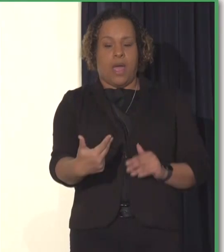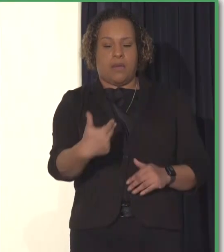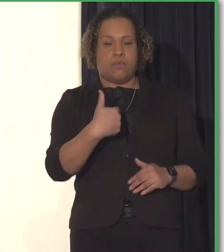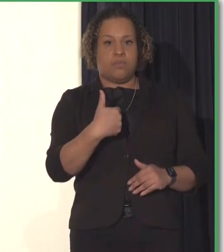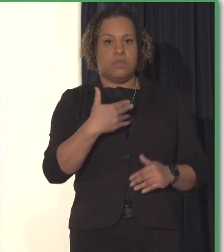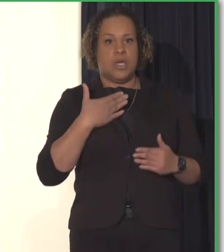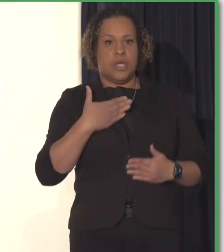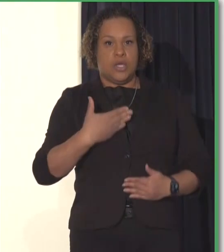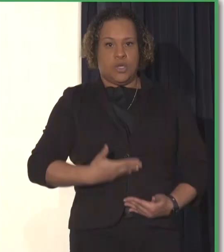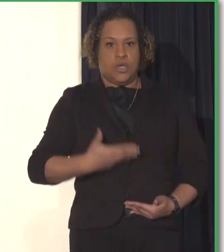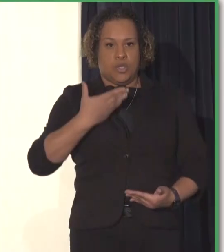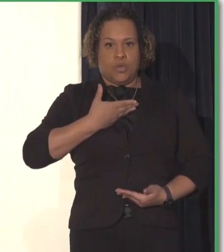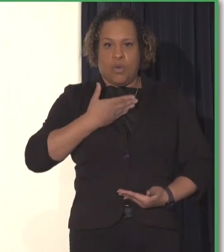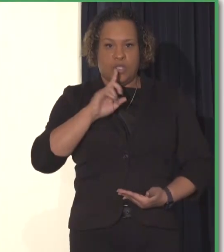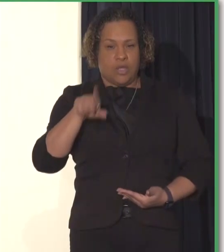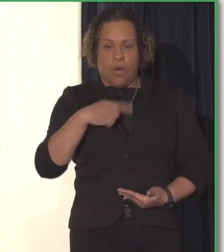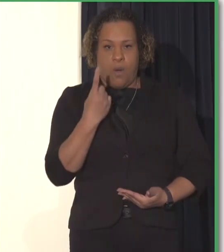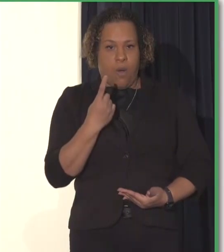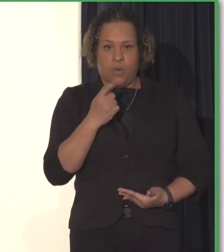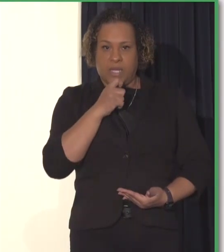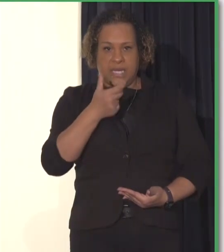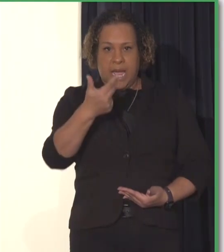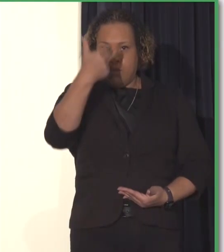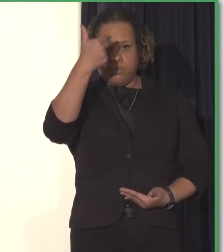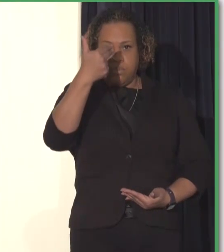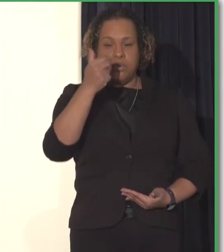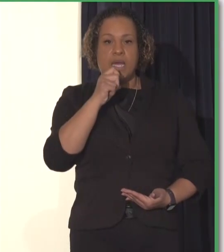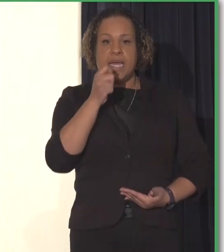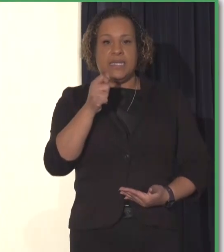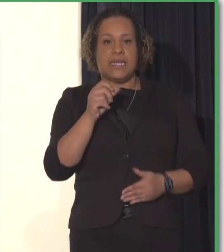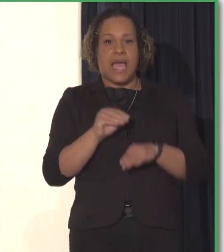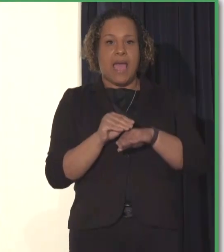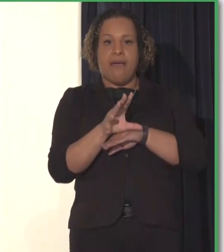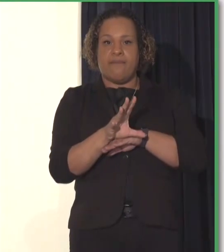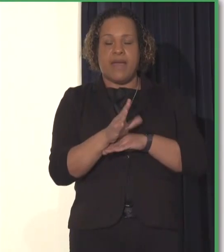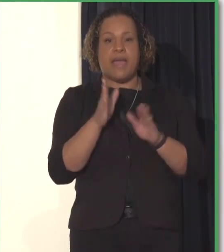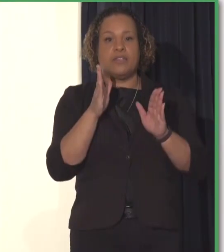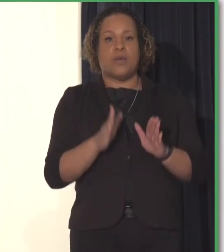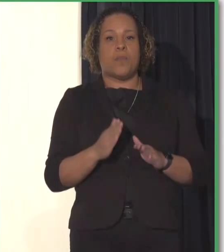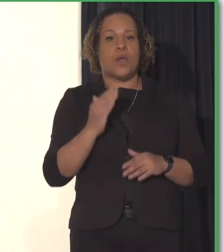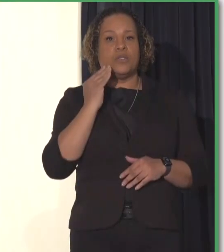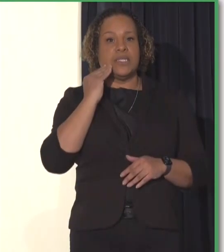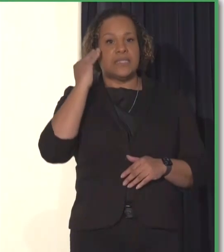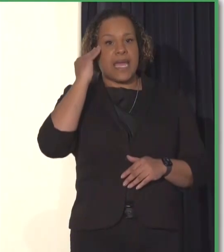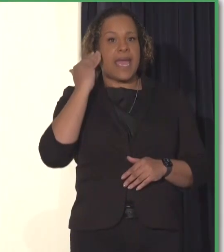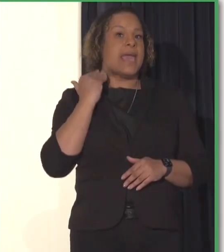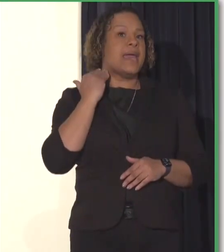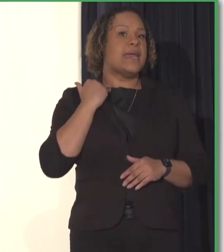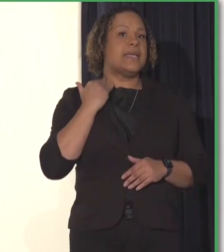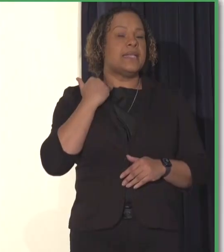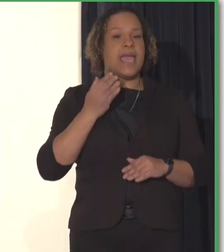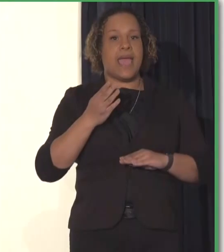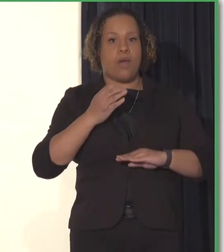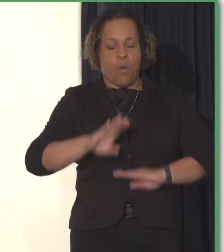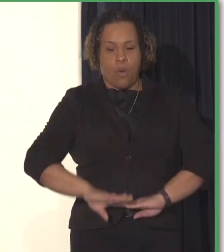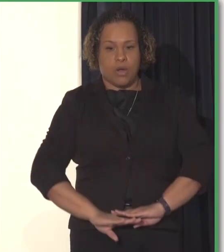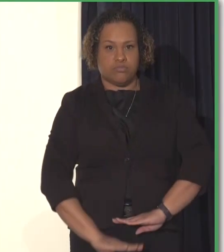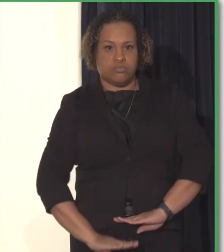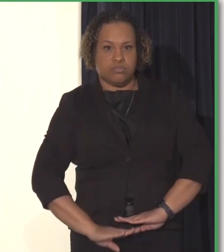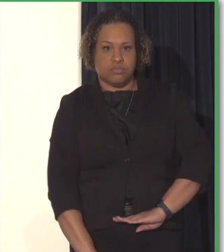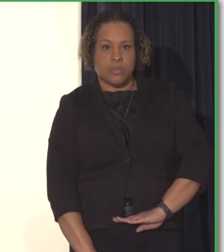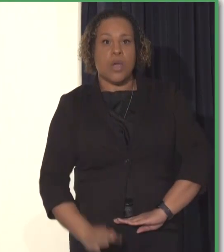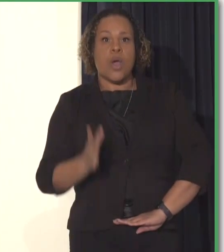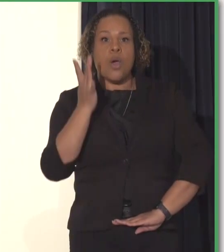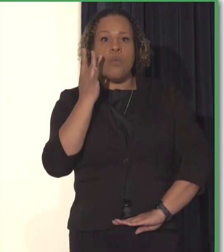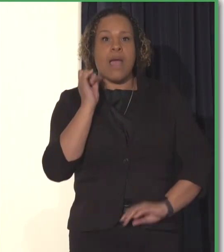only, and that it not affect a person's head, neck, or their genital area, because it can put your